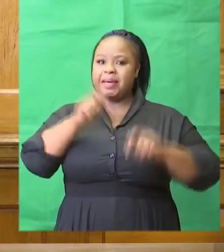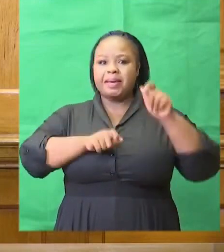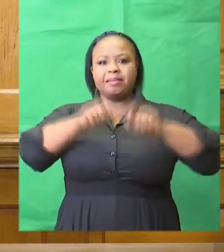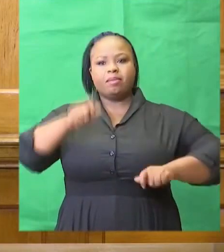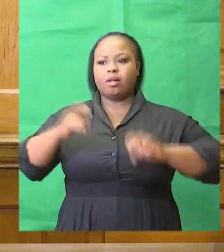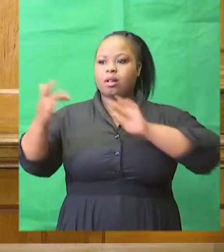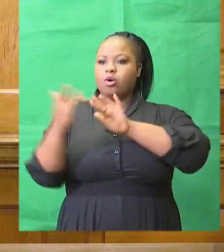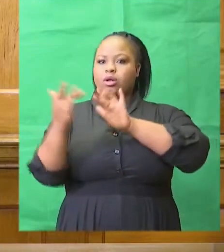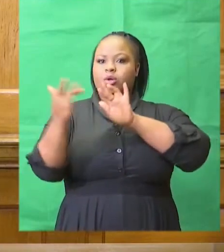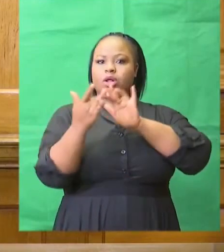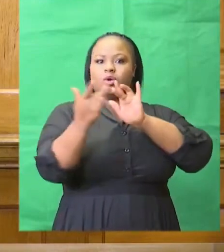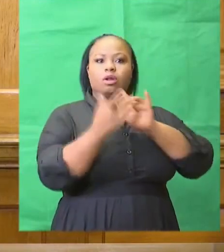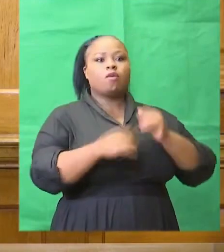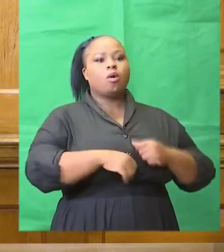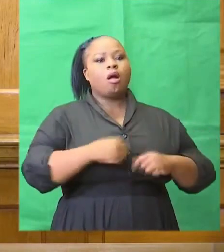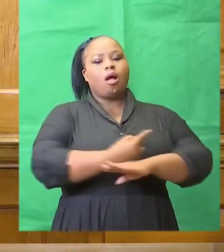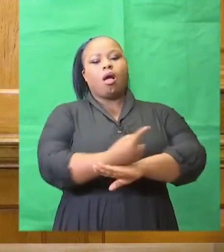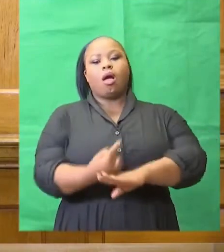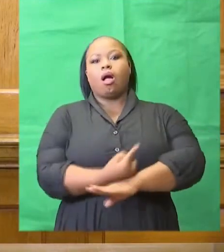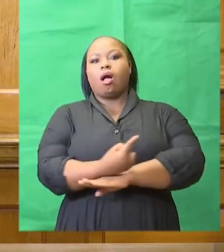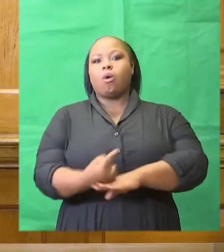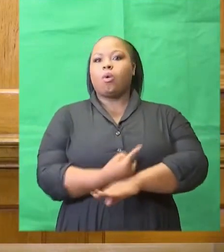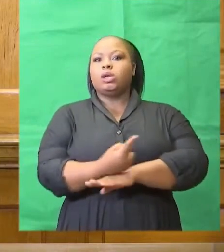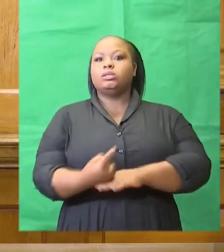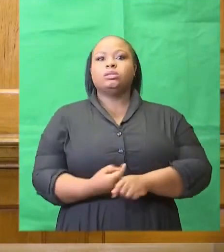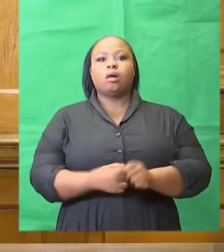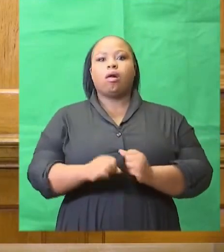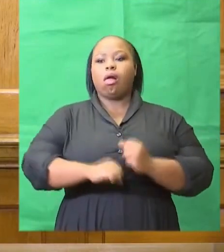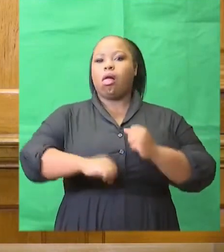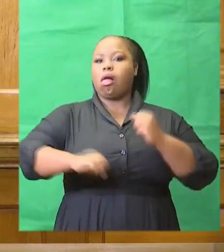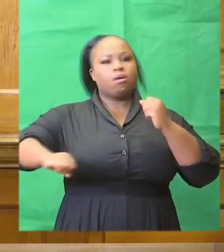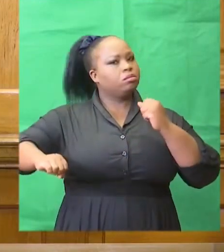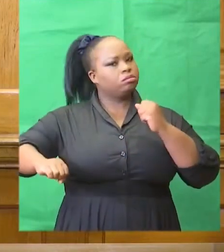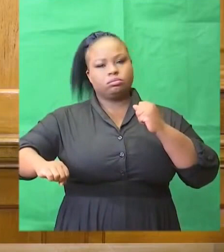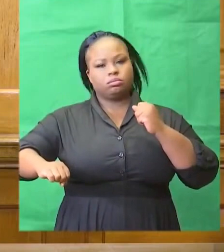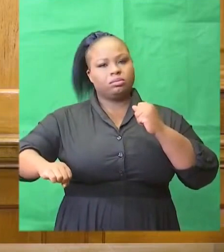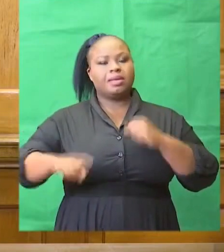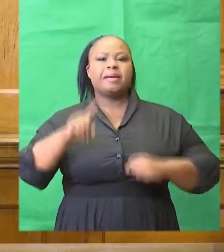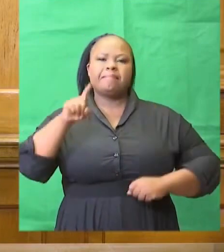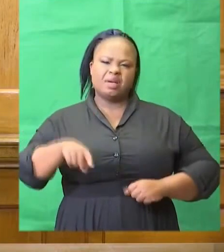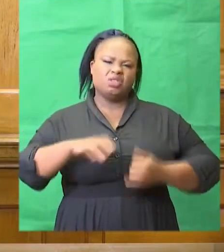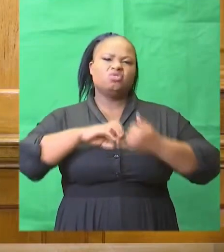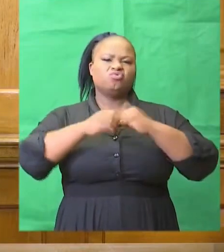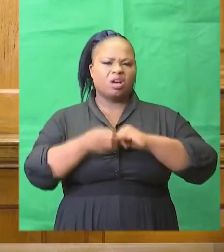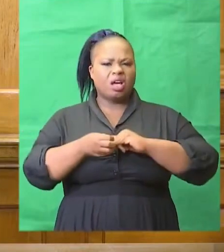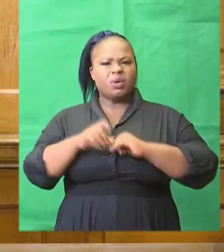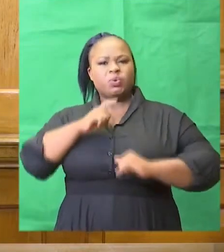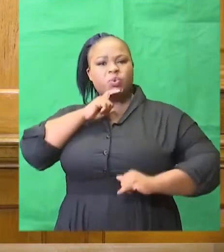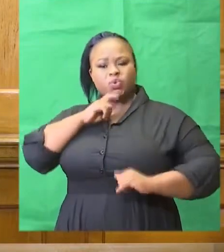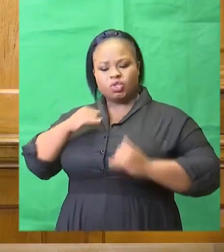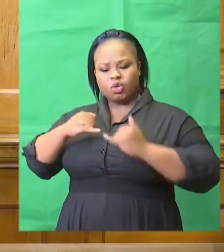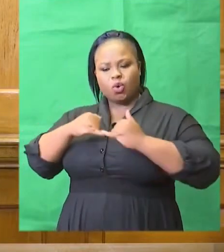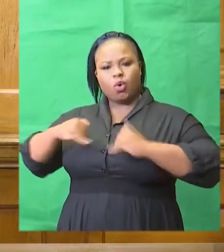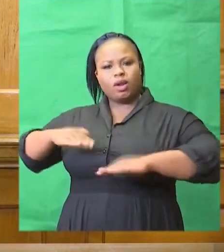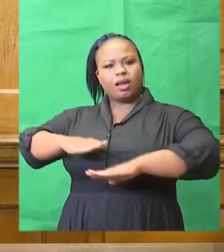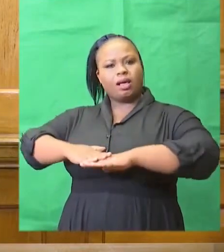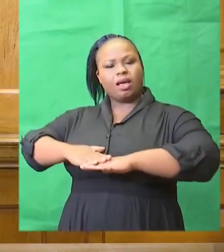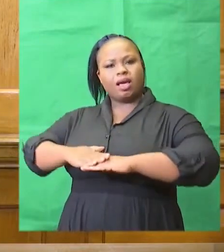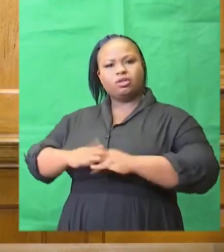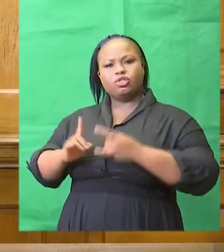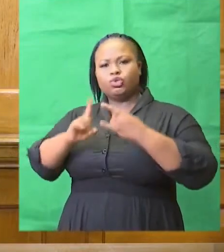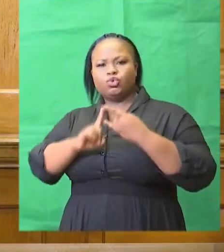over extended periods, should be changed to virtual formats.